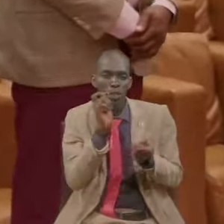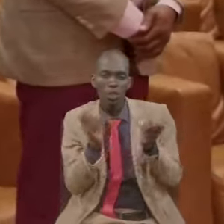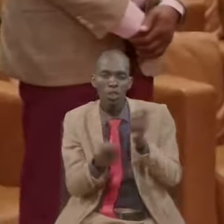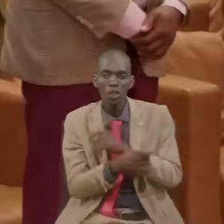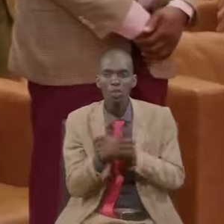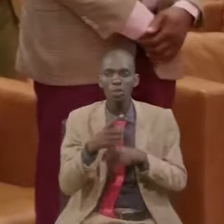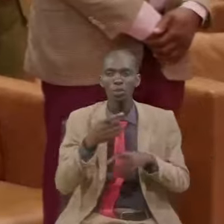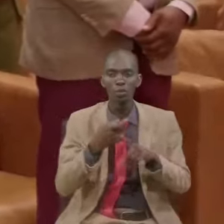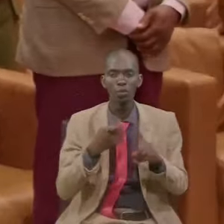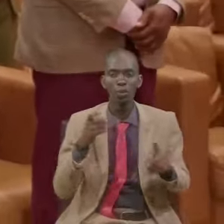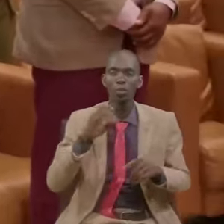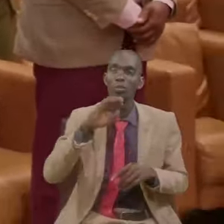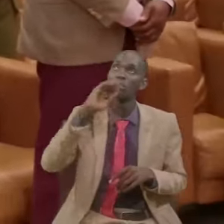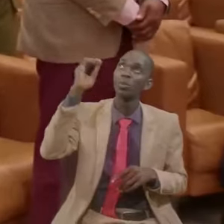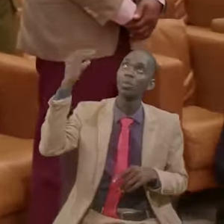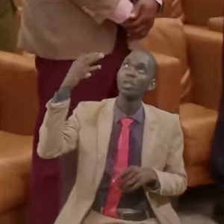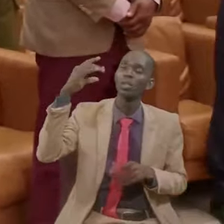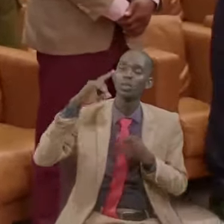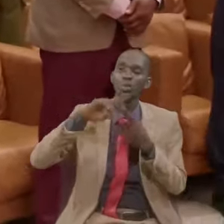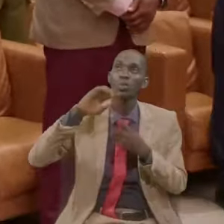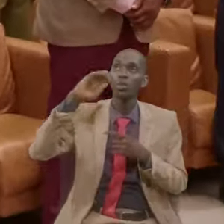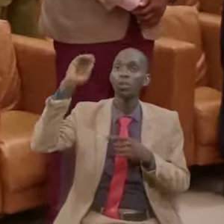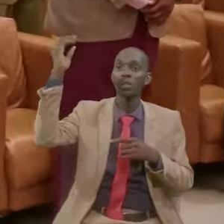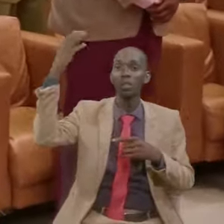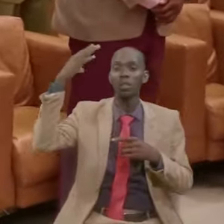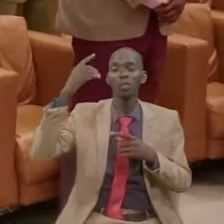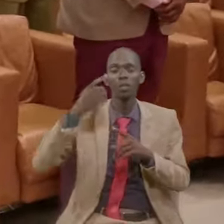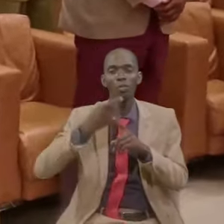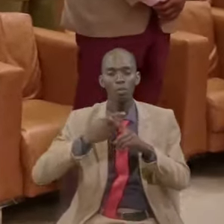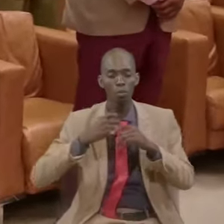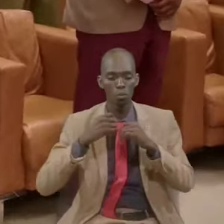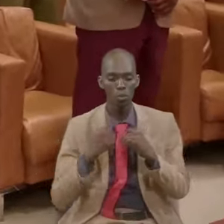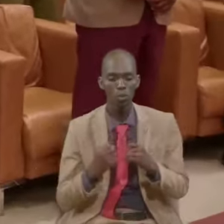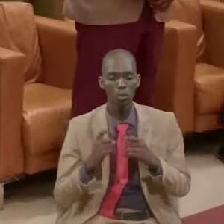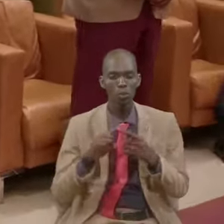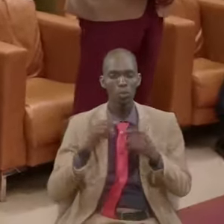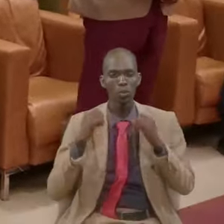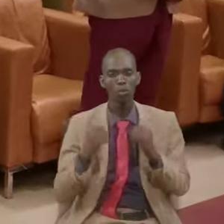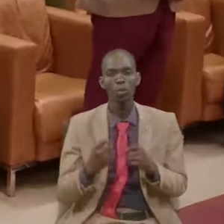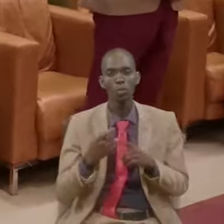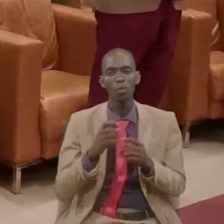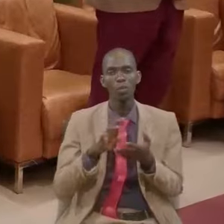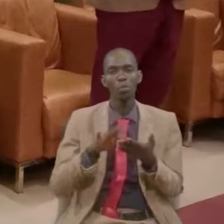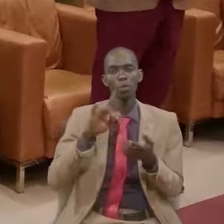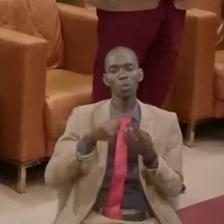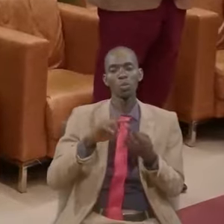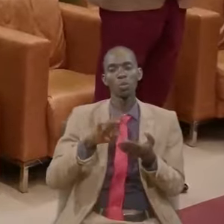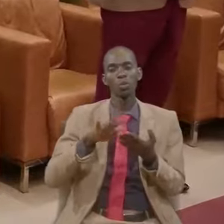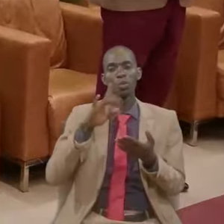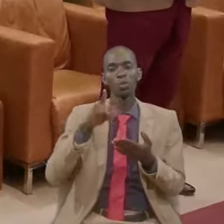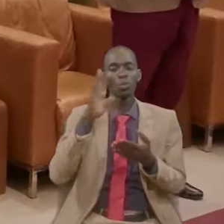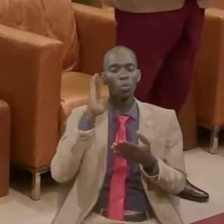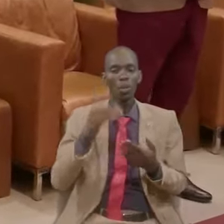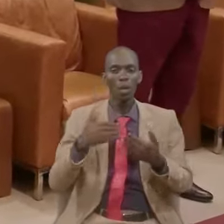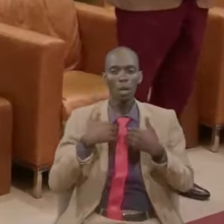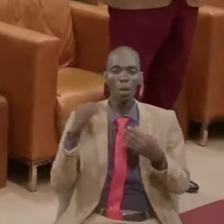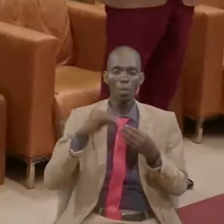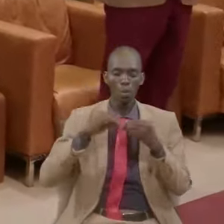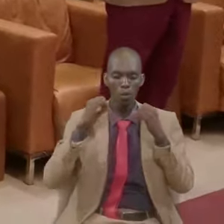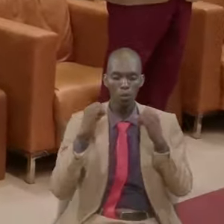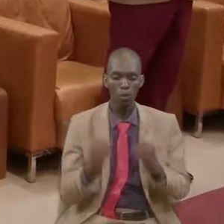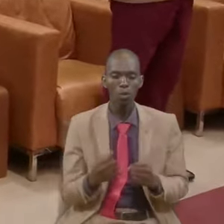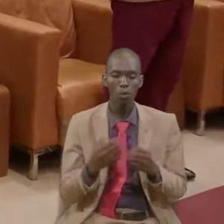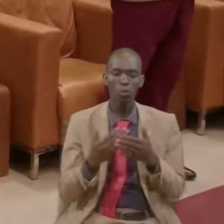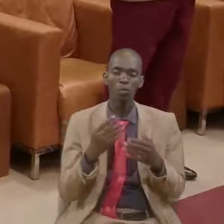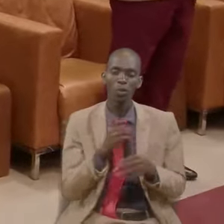grace, from glory to glory, from strength to strength. And you'll be stronger and stronger in the Lord. And God will give